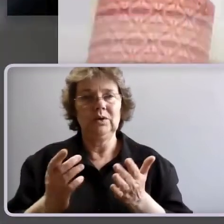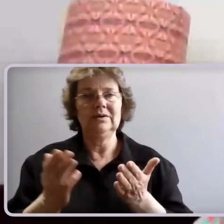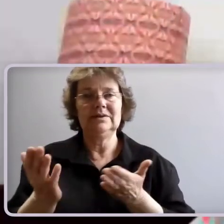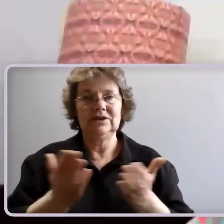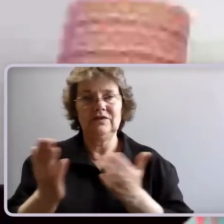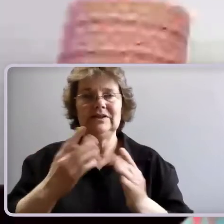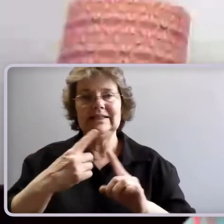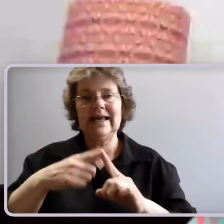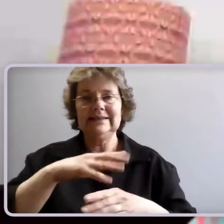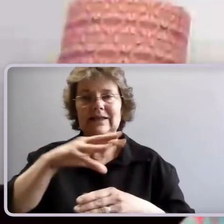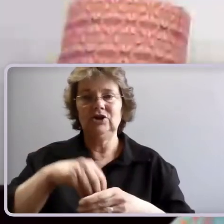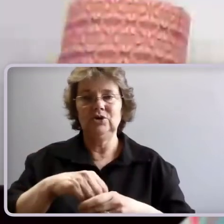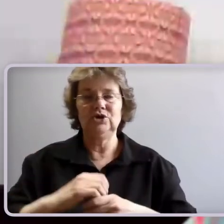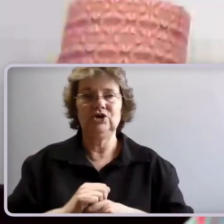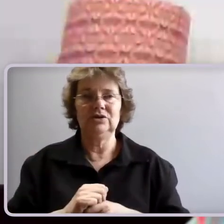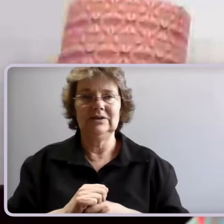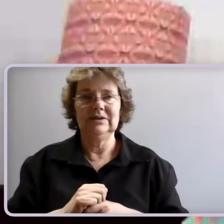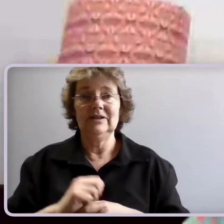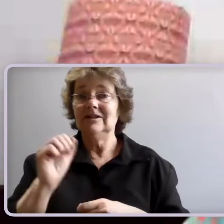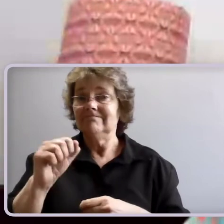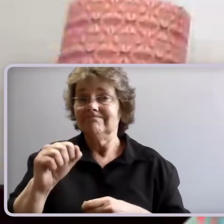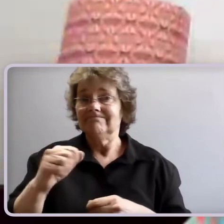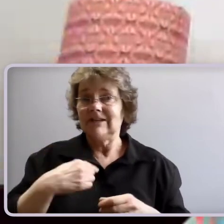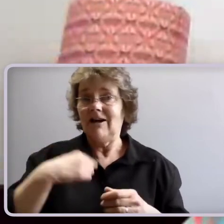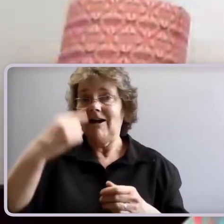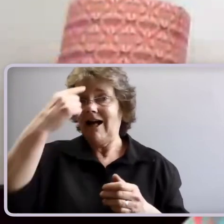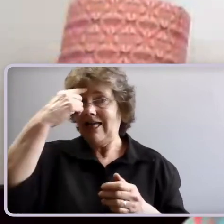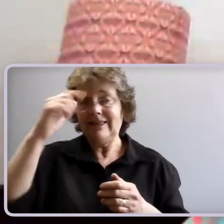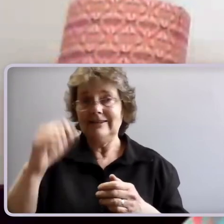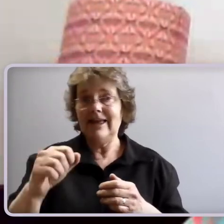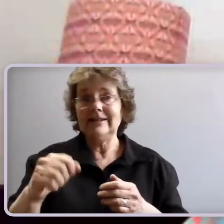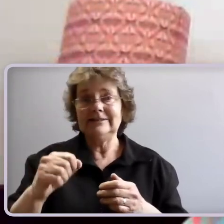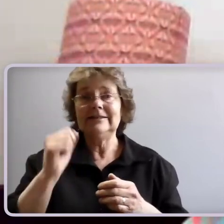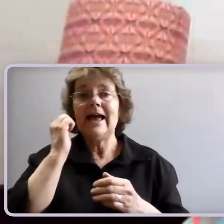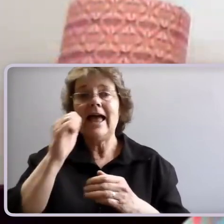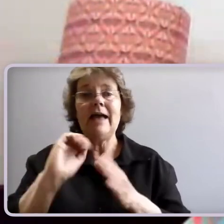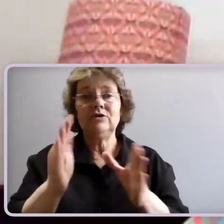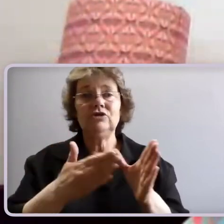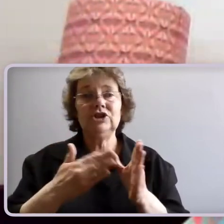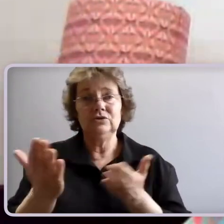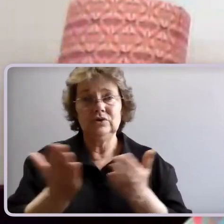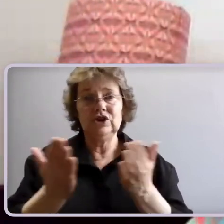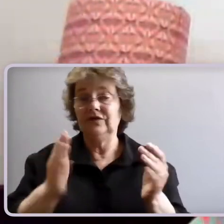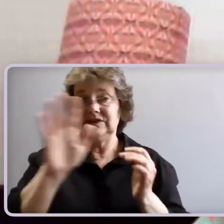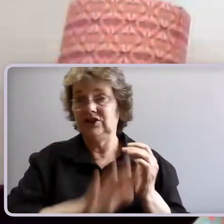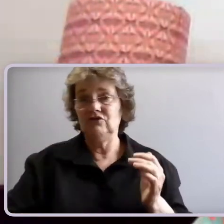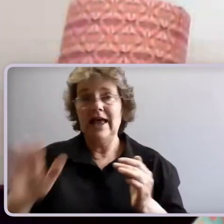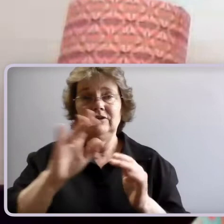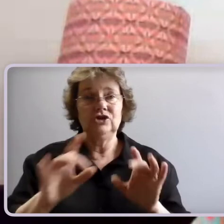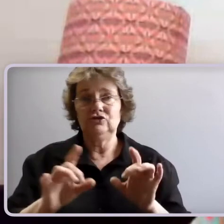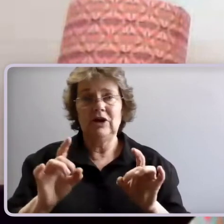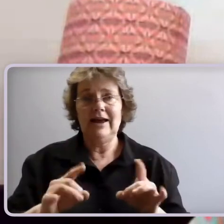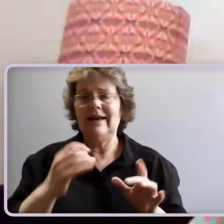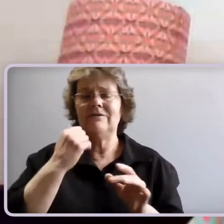Look, I think there is. The Aboriginal medical services around Australia have always been really good at providing